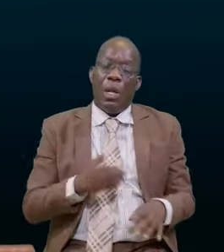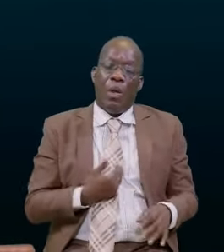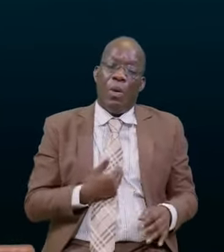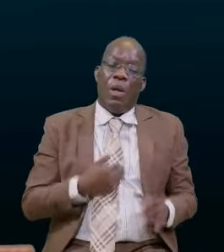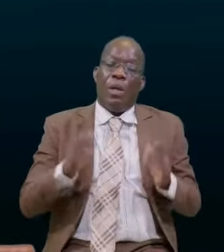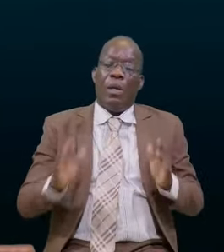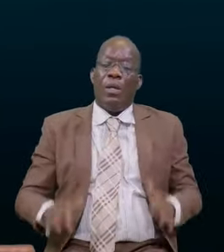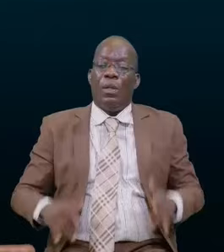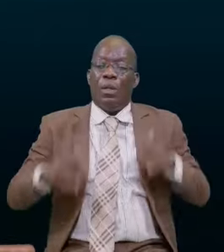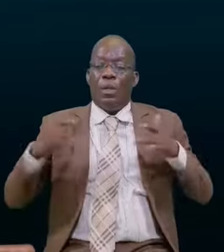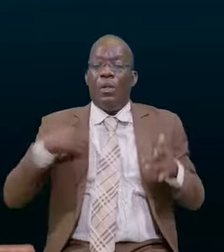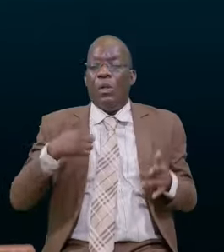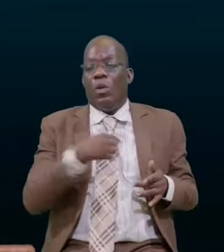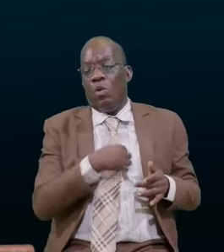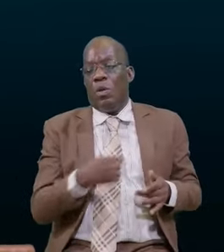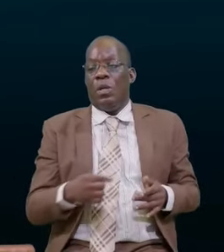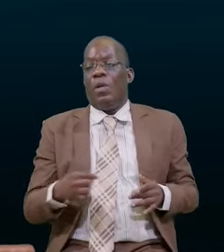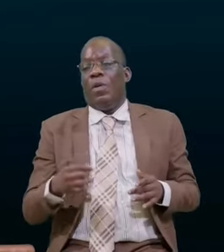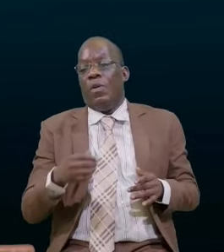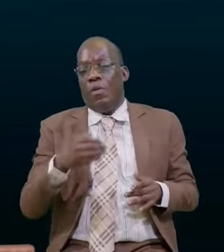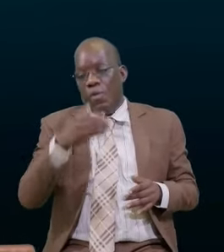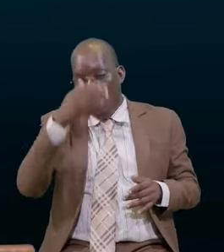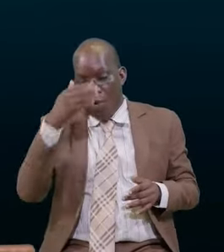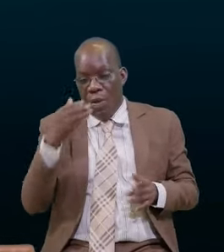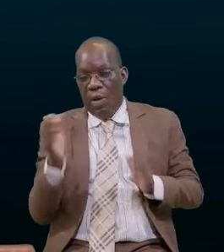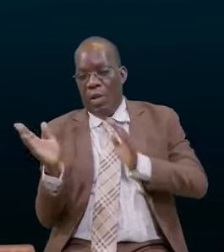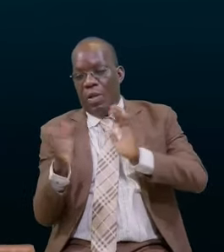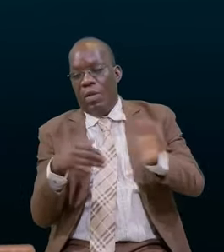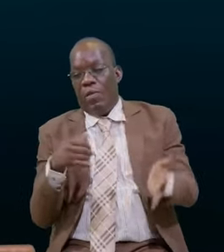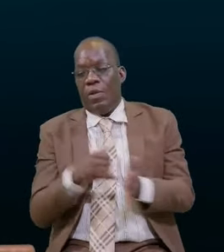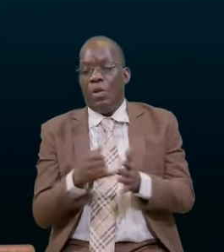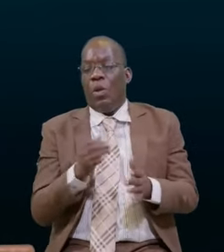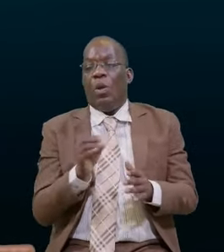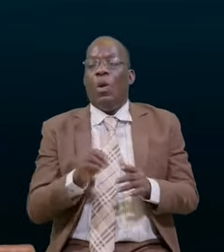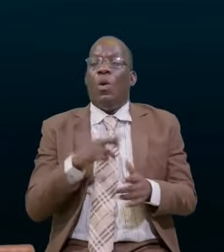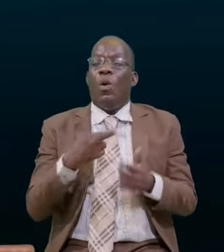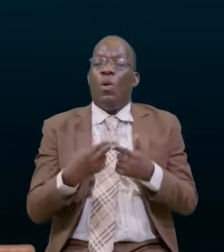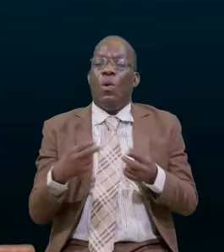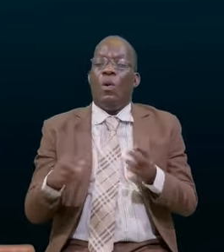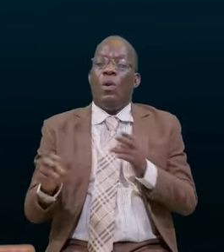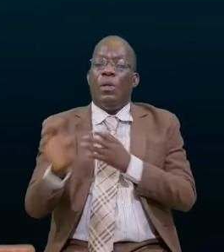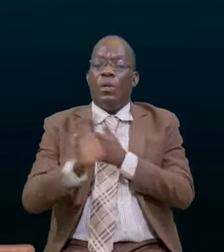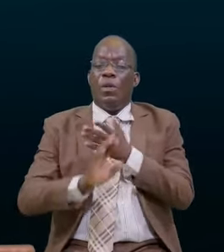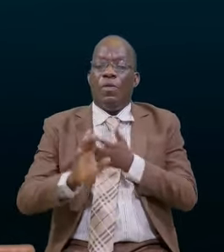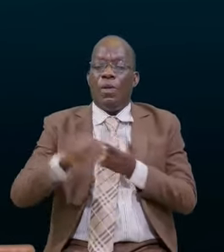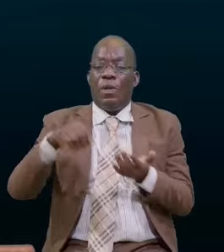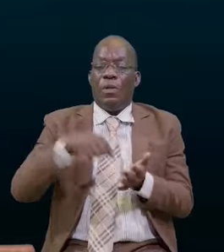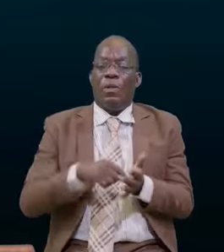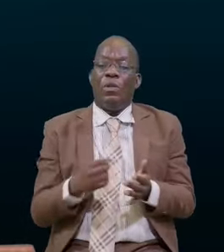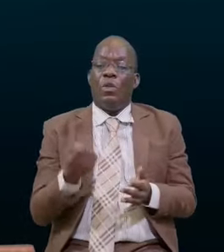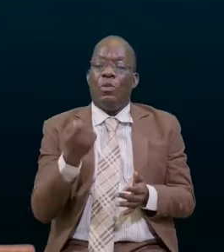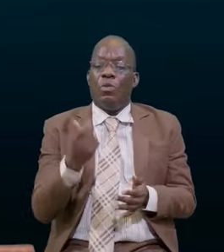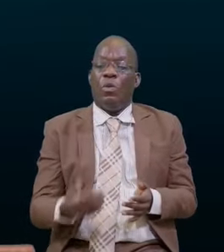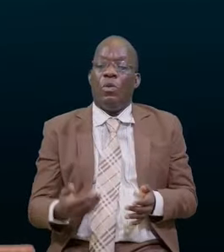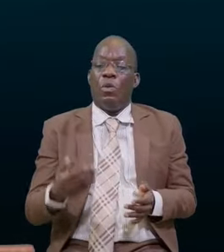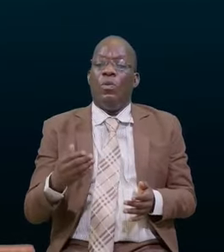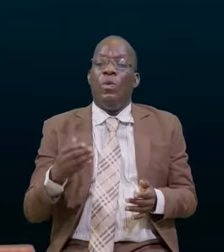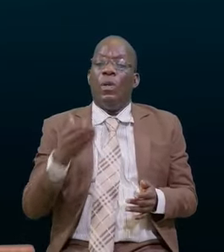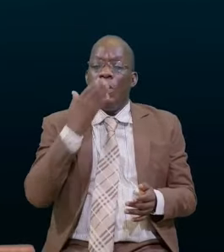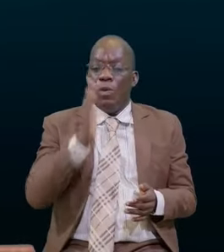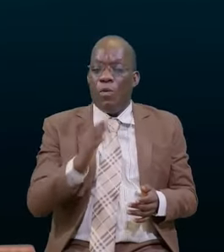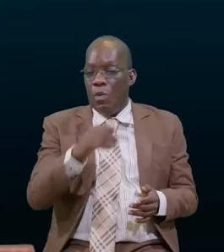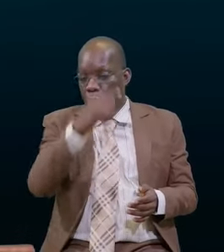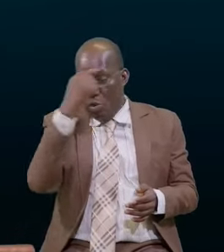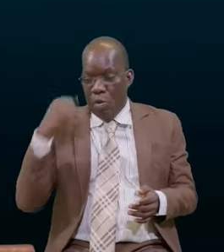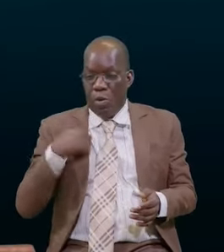excuse or defend this little because we have not fully understood the implication of what Christ